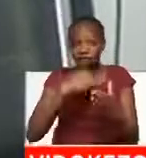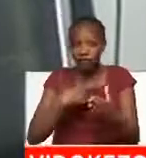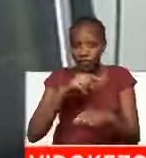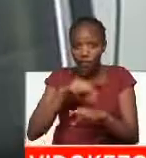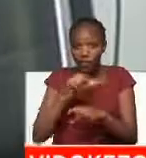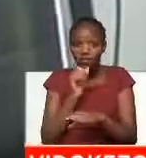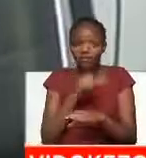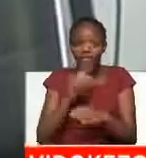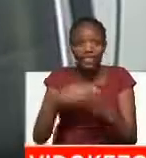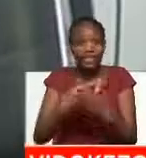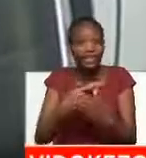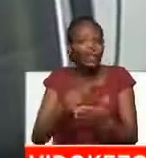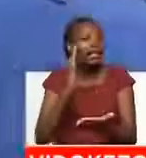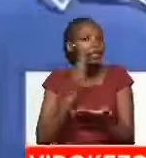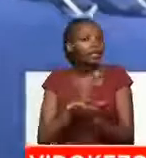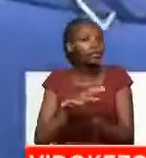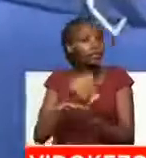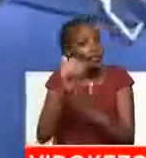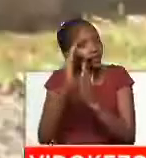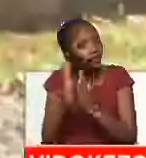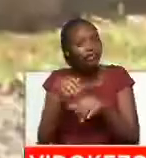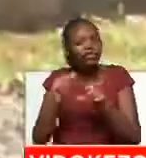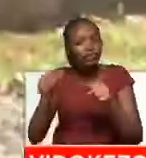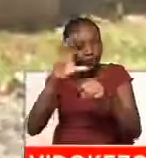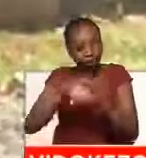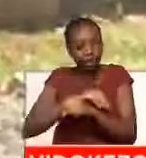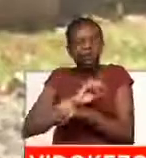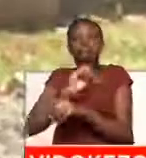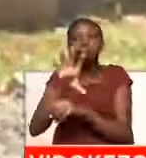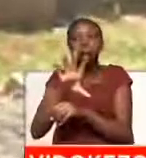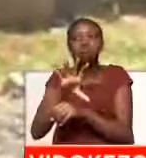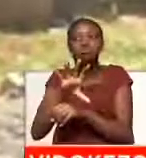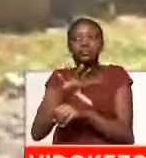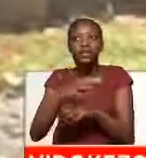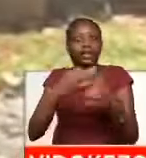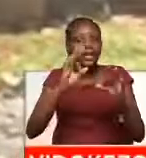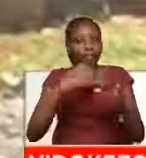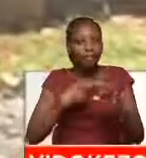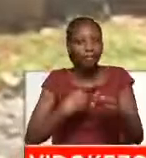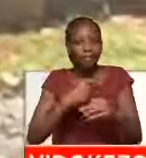then automatically they are at risk. If I have to go with my baby to town,